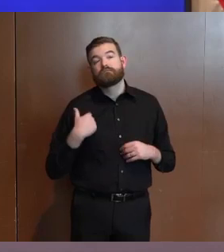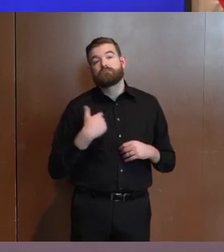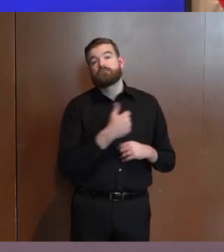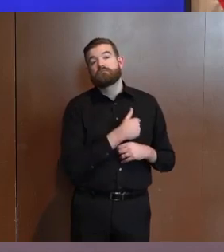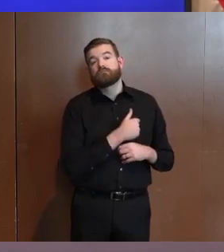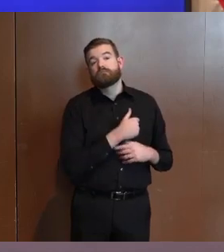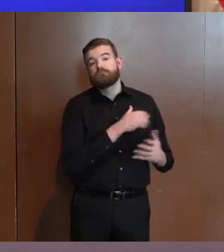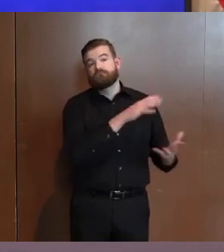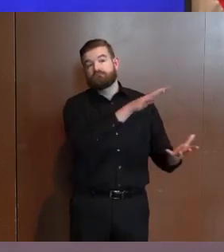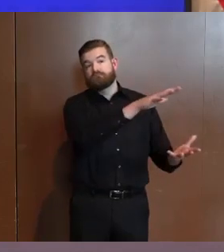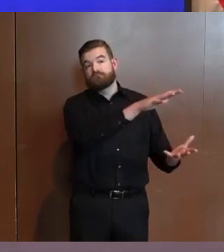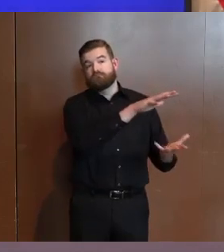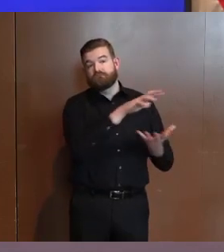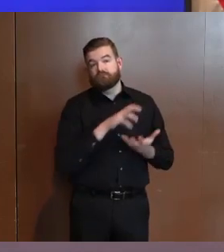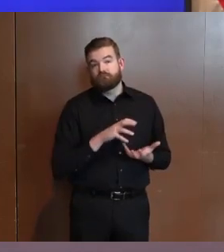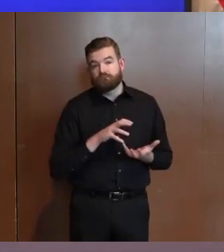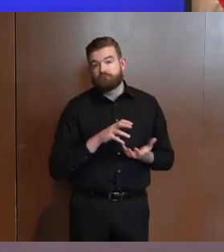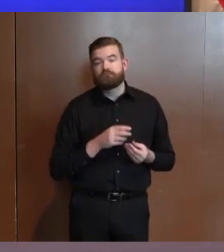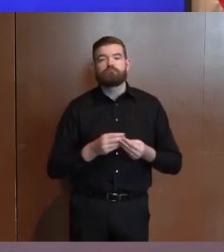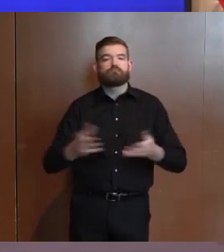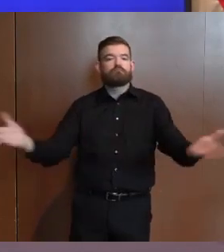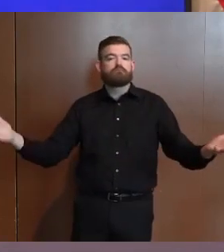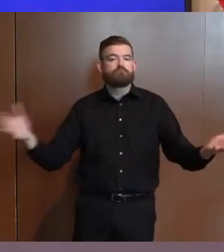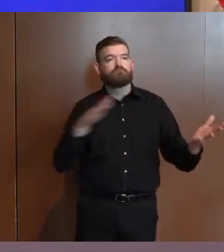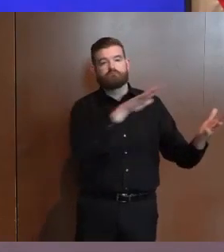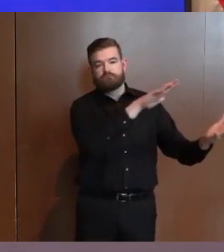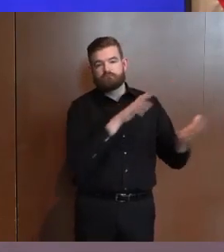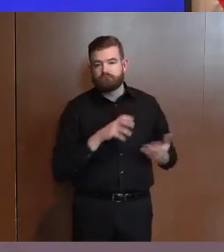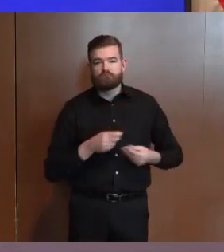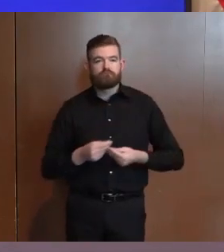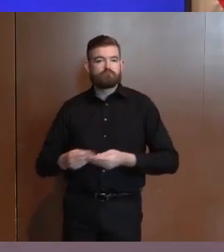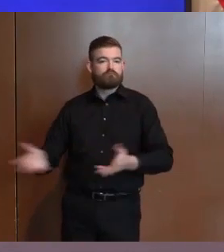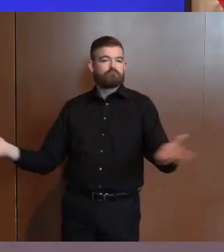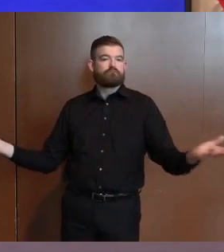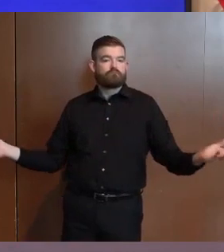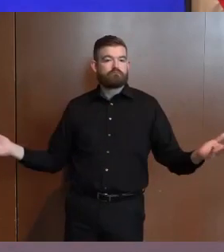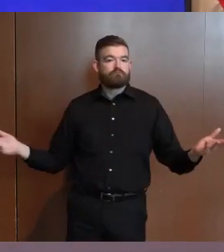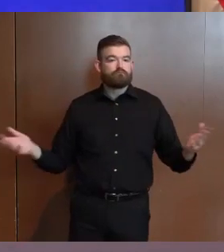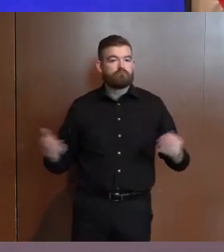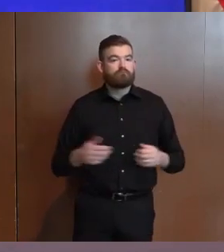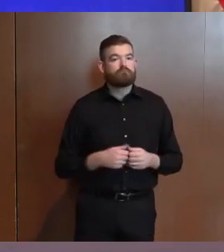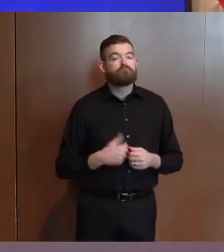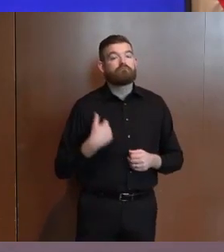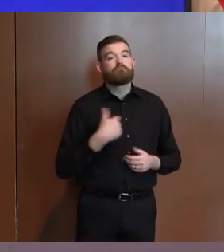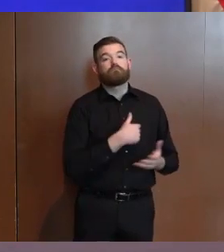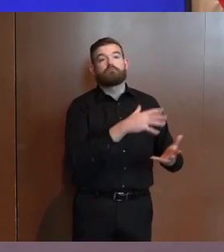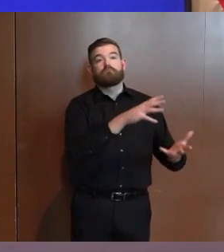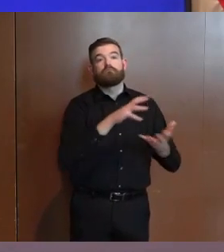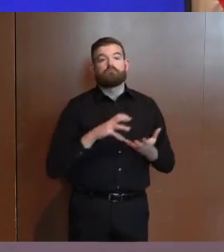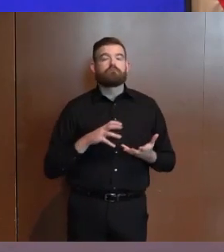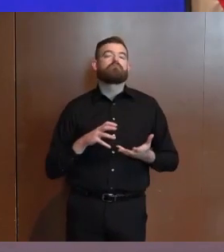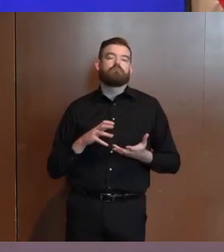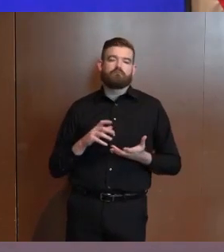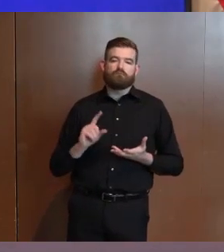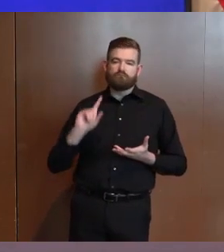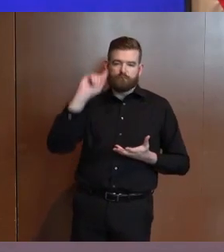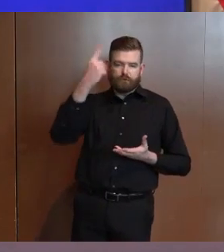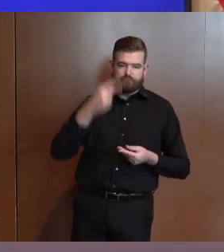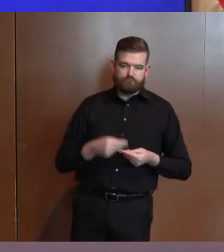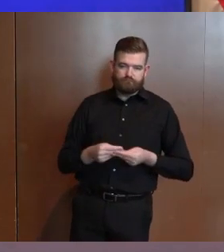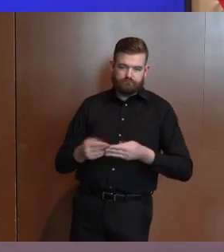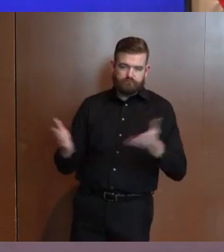separate, this industry, healthcare workers are over here, et cetera, et cetera. There's obviously priorities, and healthcare workers are at the top of the list,